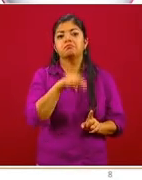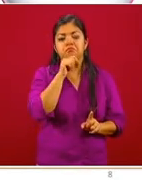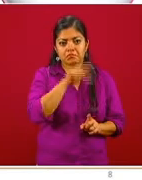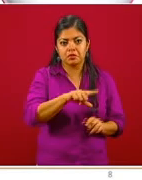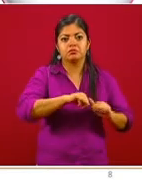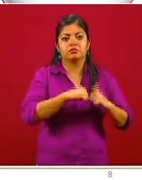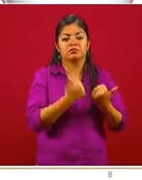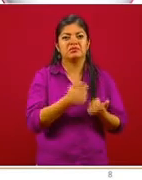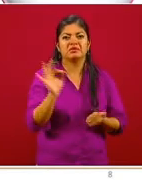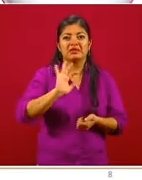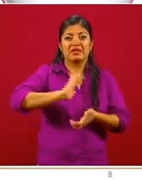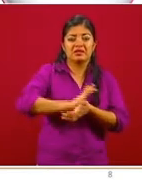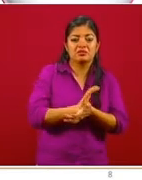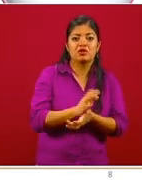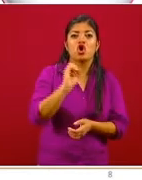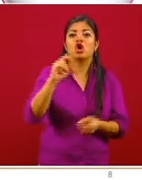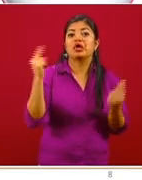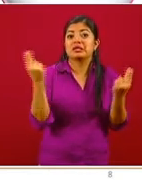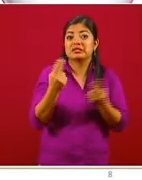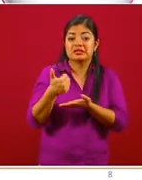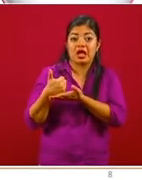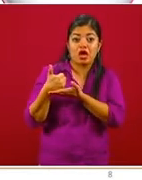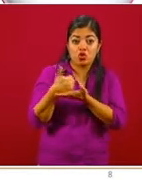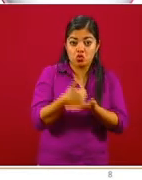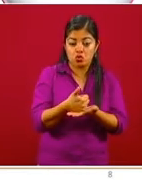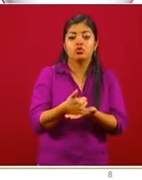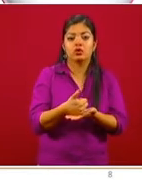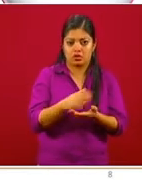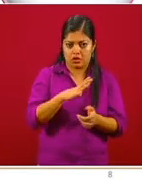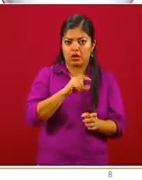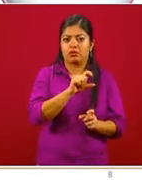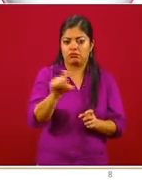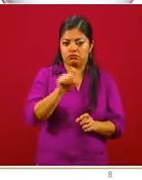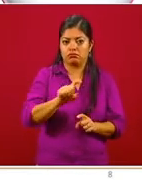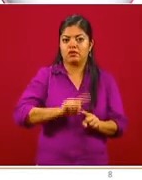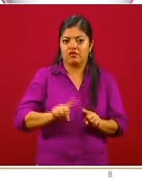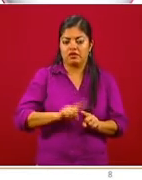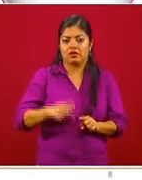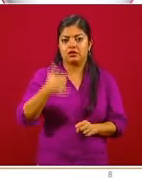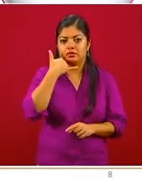the LGBTQ community can call if they need help.